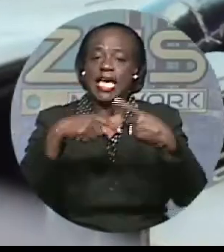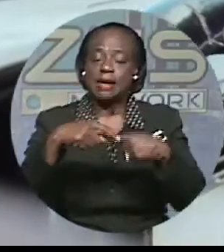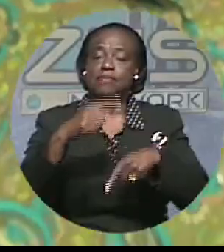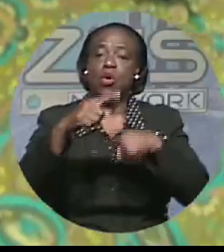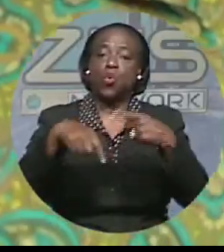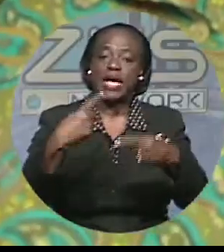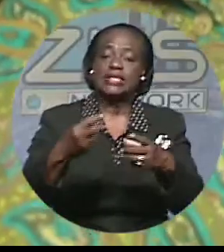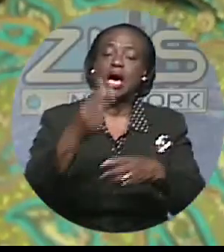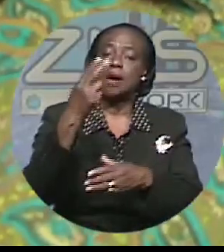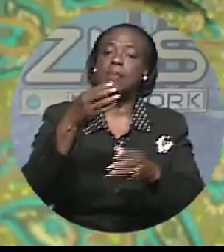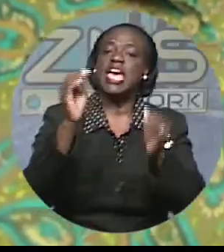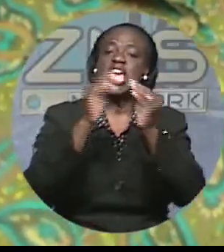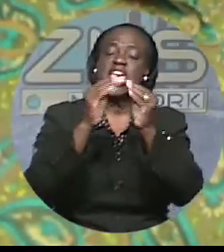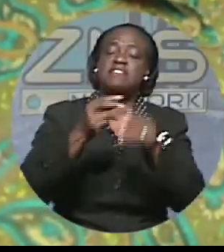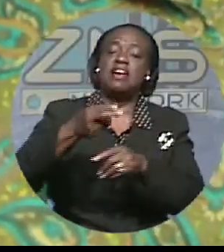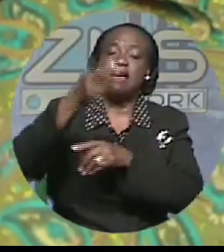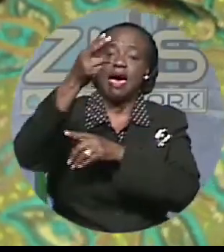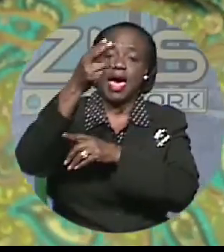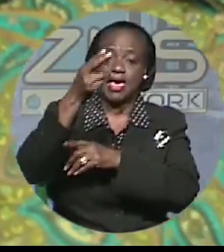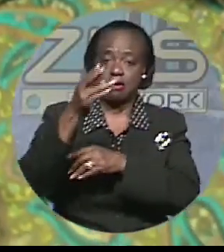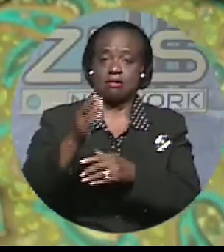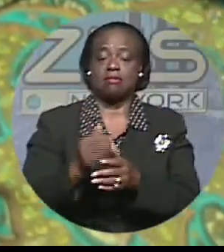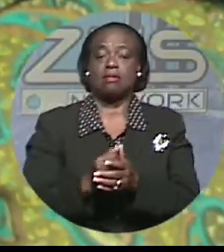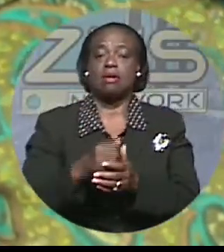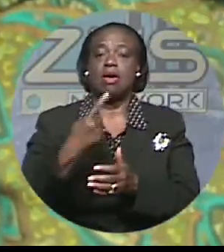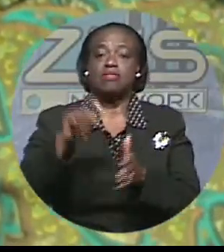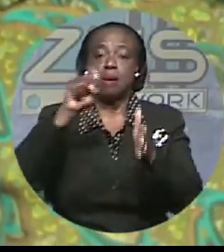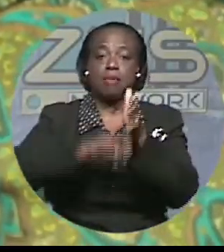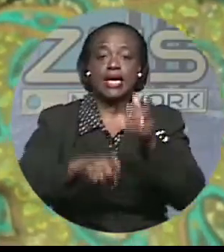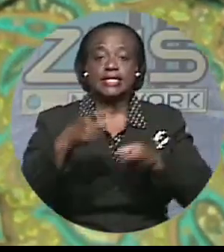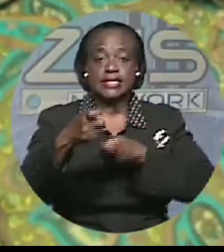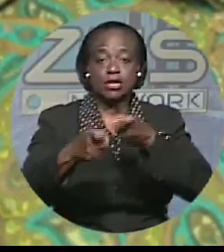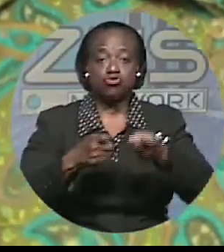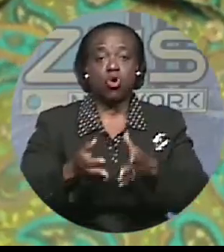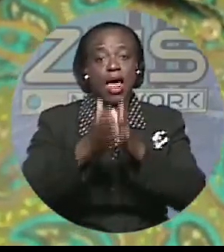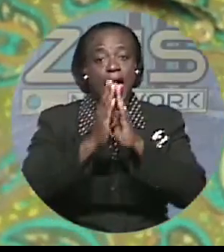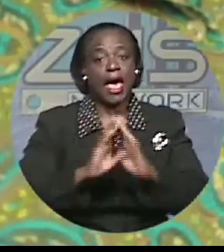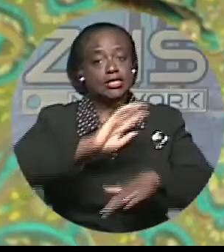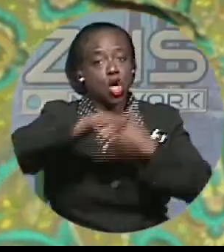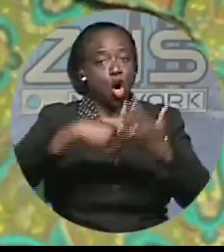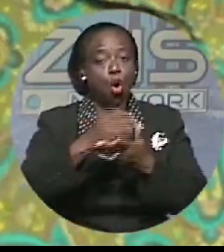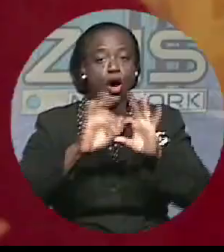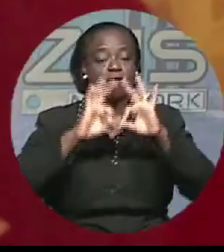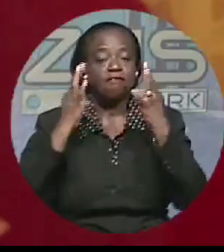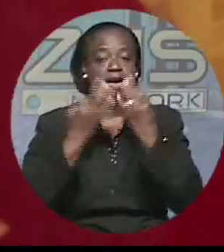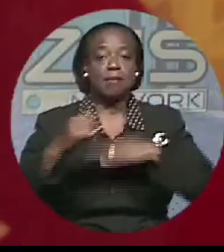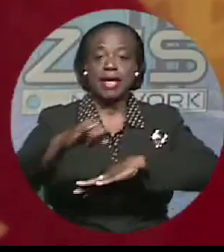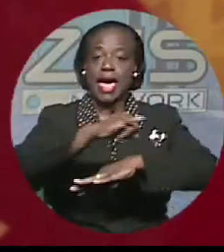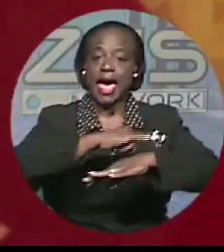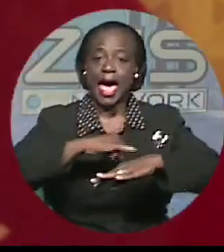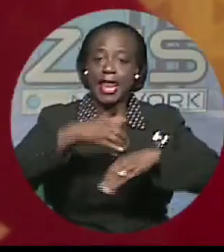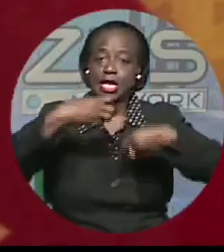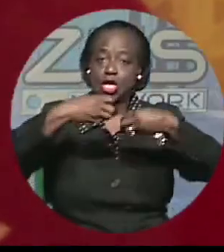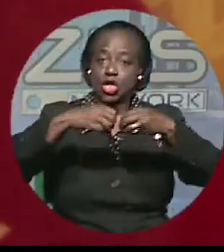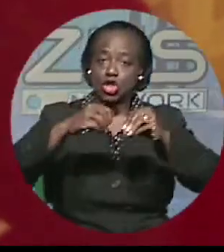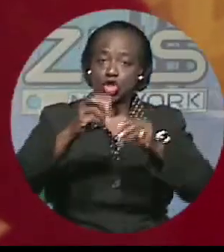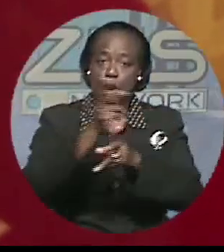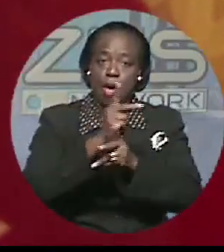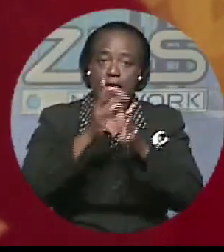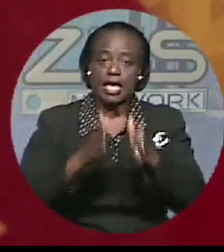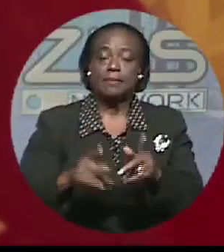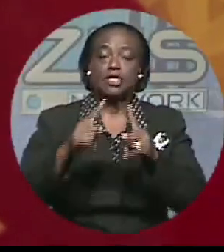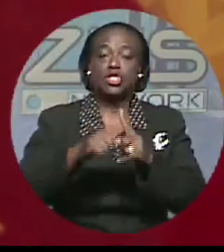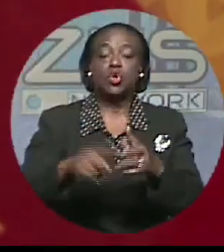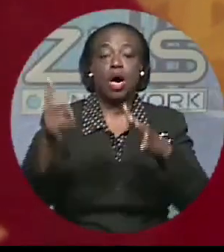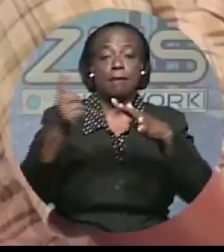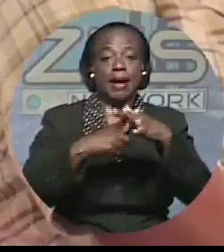even higher. The Price Control Board advises all Family Island merchants to abide by the rules and price items within the proper